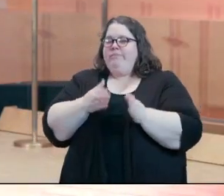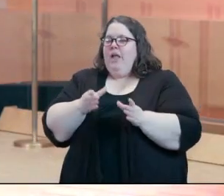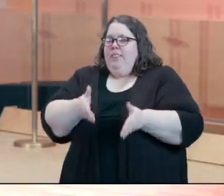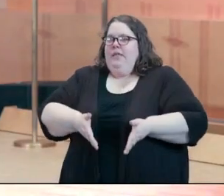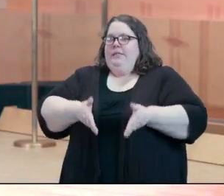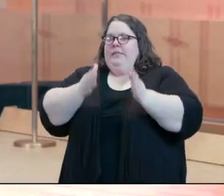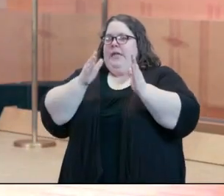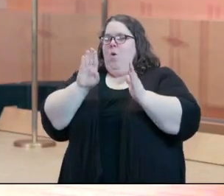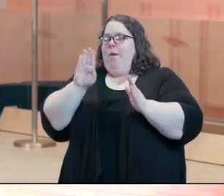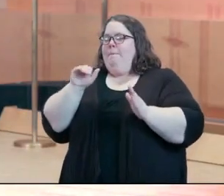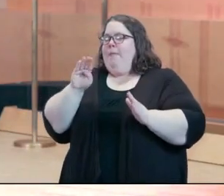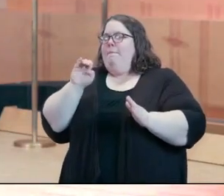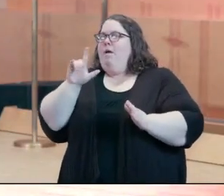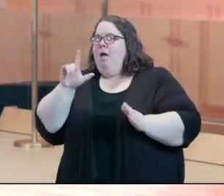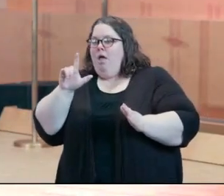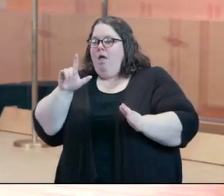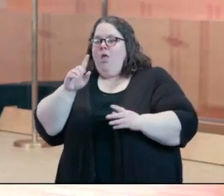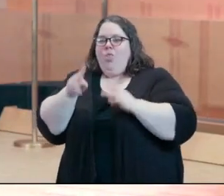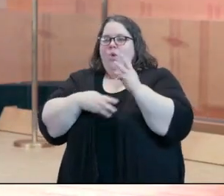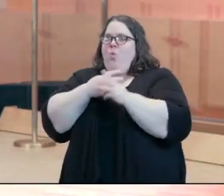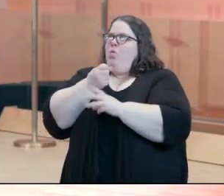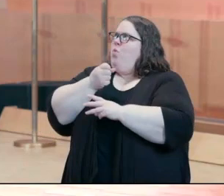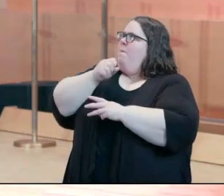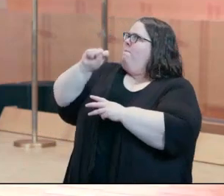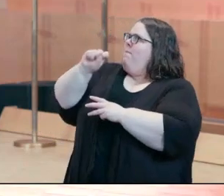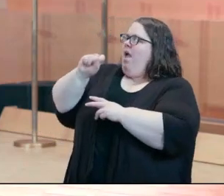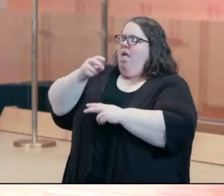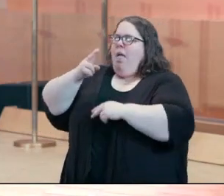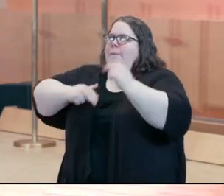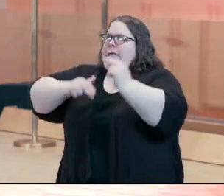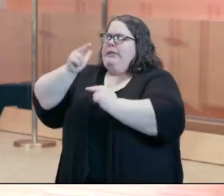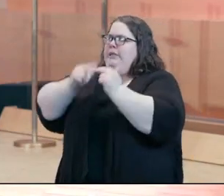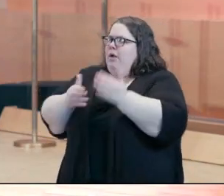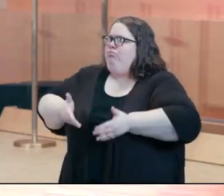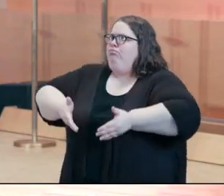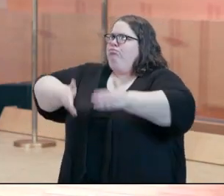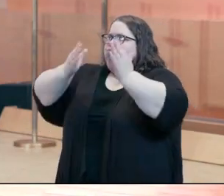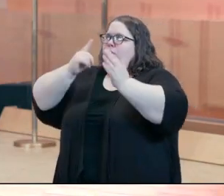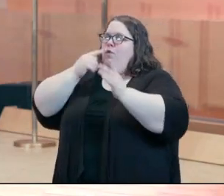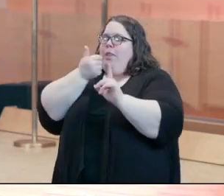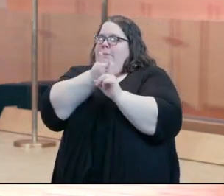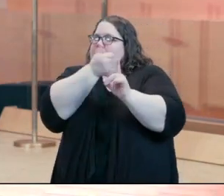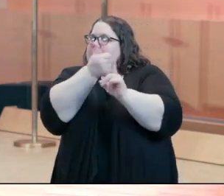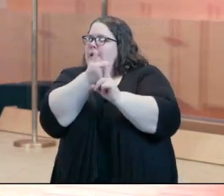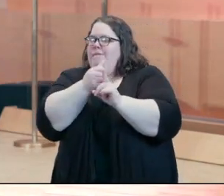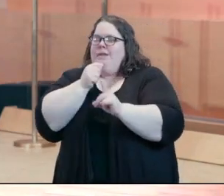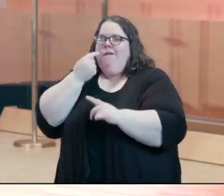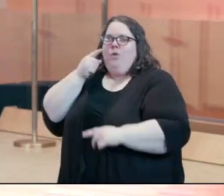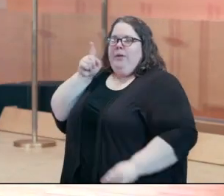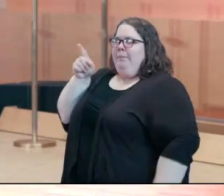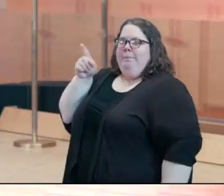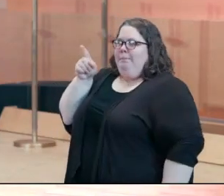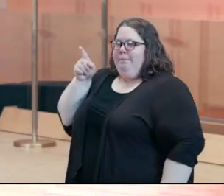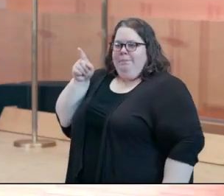world is rebelling against God, building a tower for themselves, rebelling against